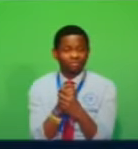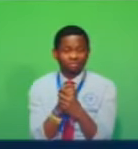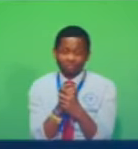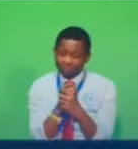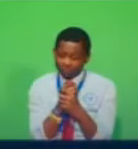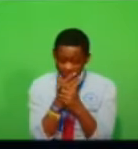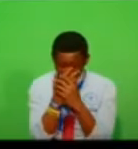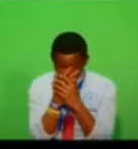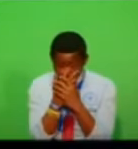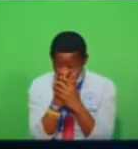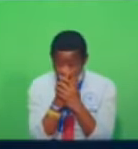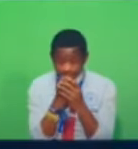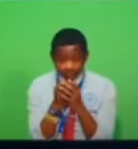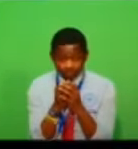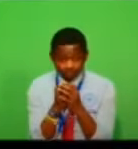journey.